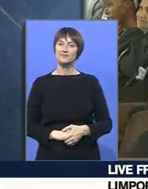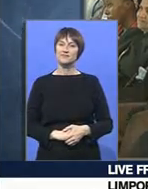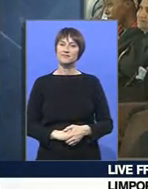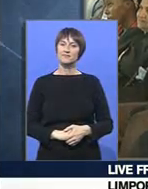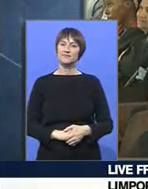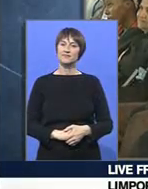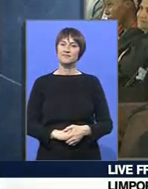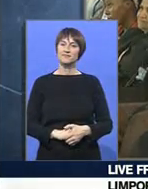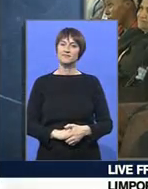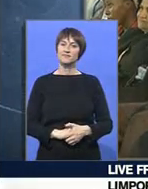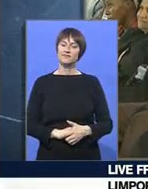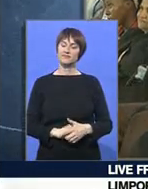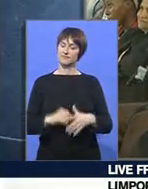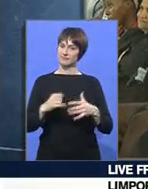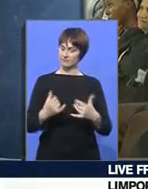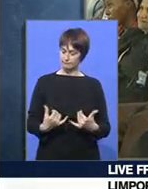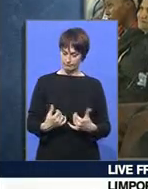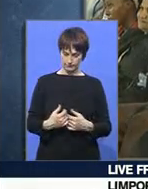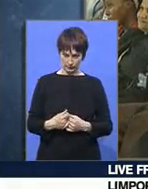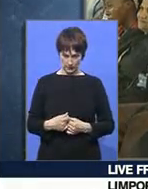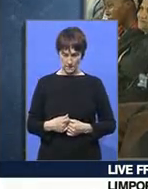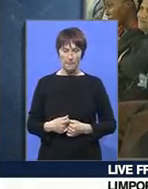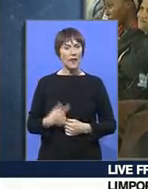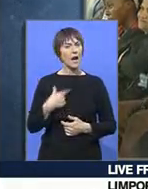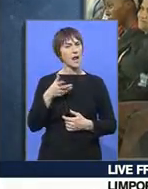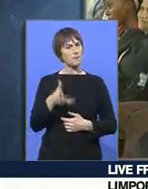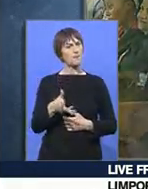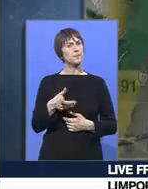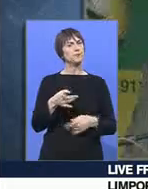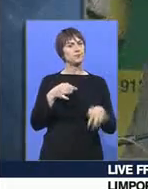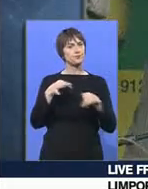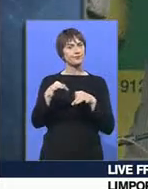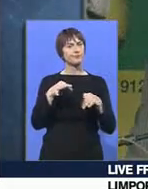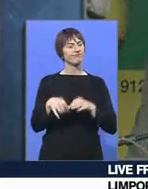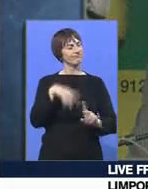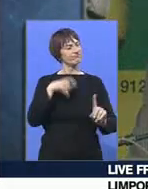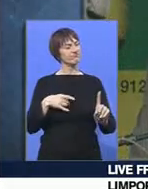before going through some highlights in the